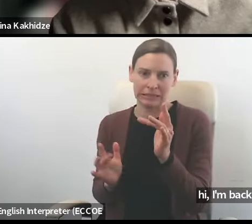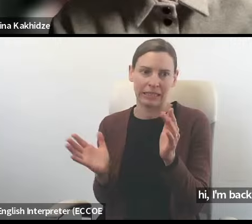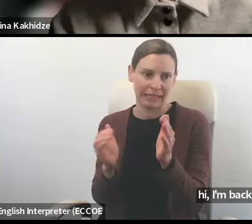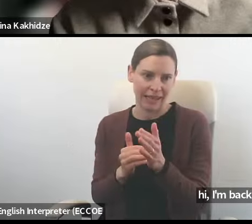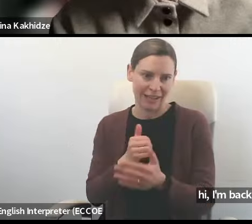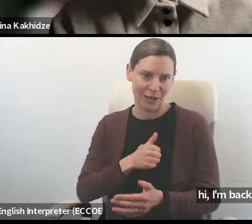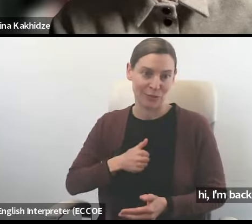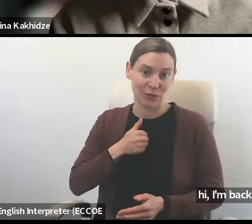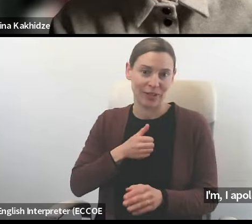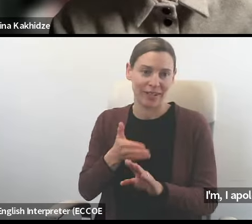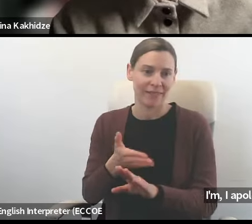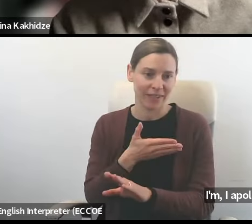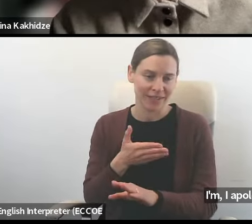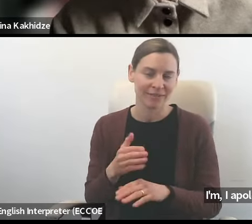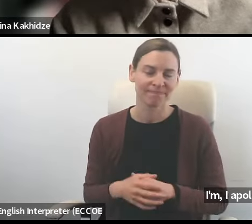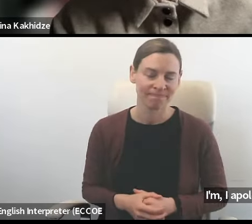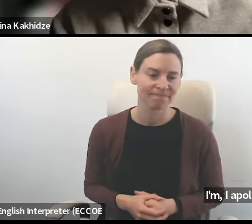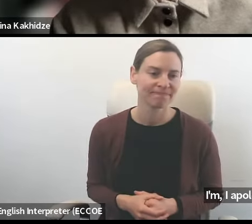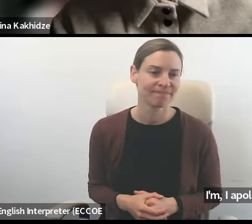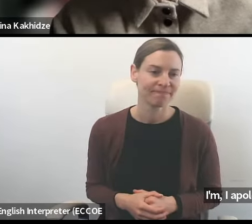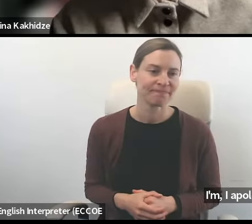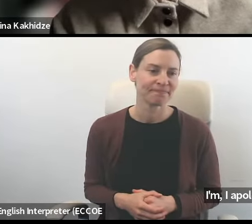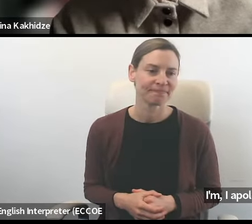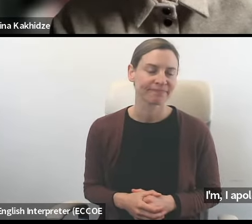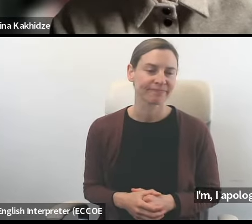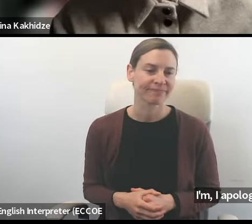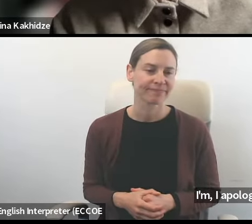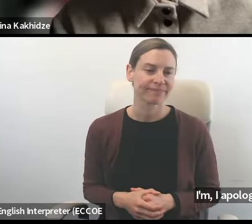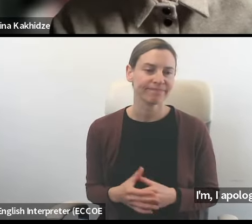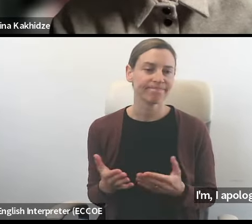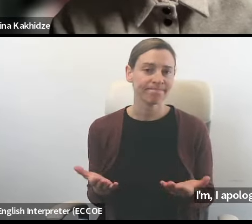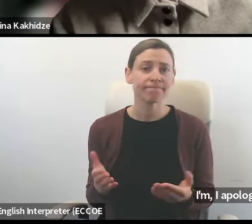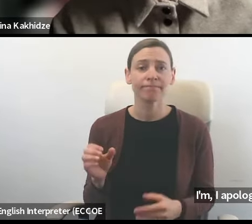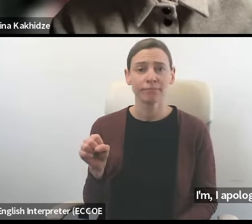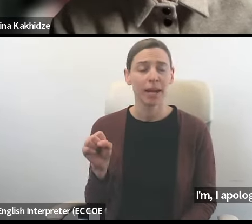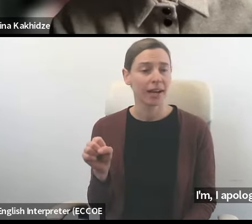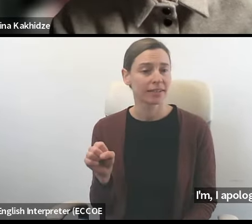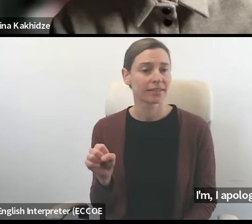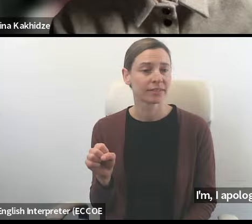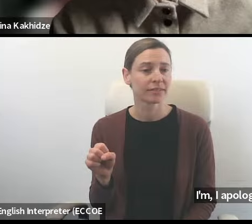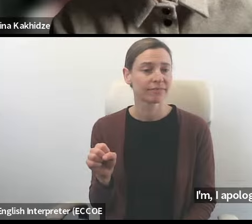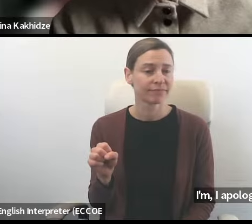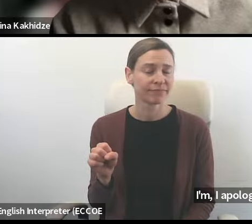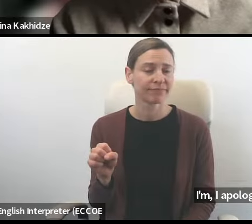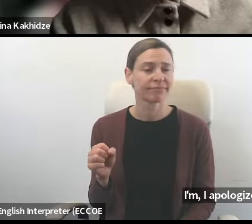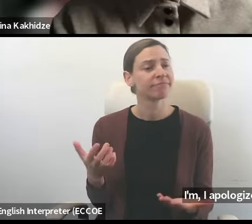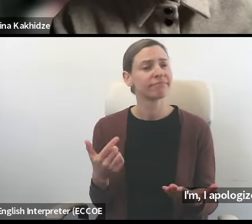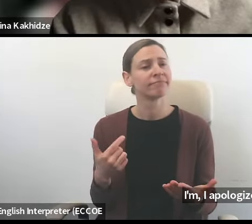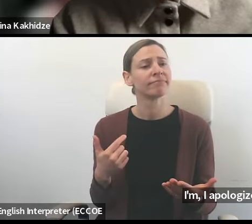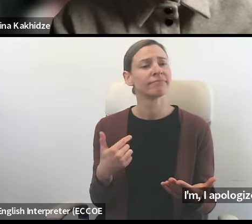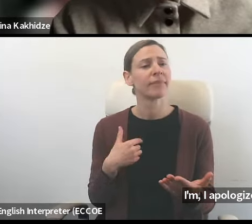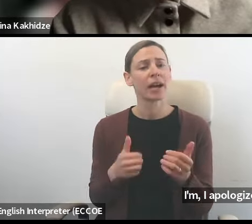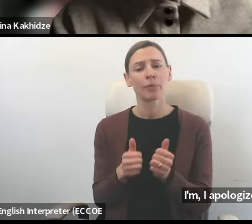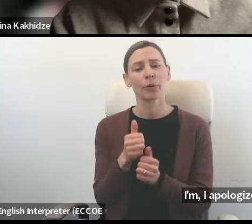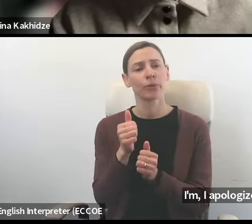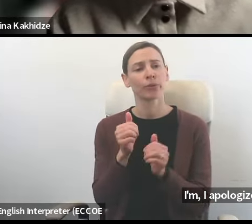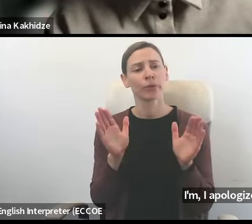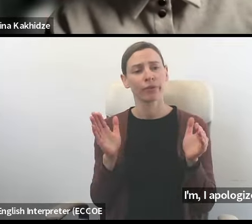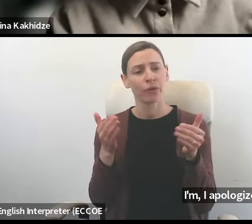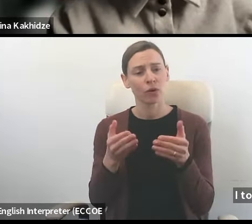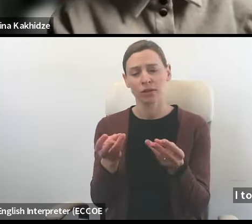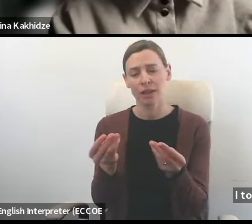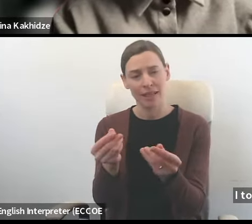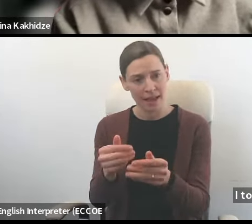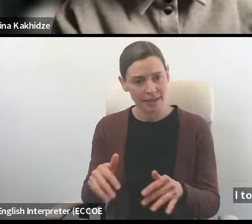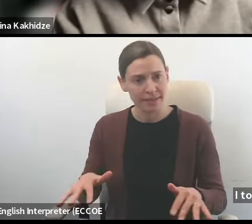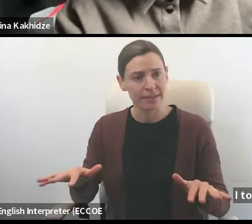here. So yeah, as I told, I mostly worked with the landscape